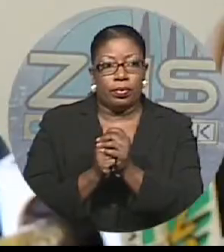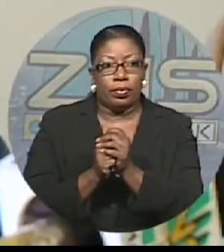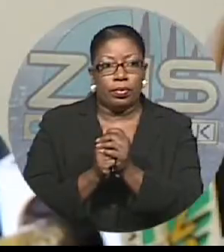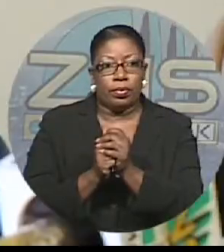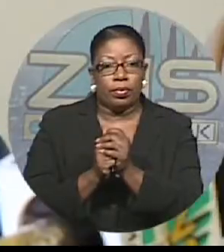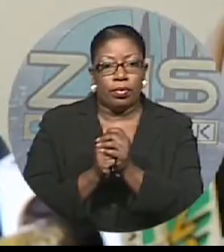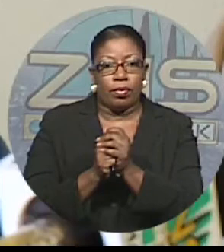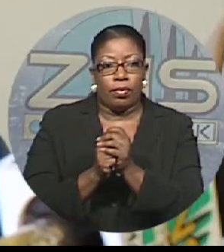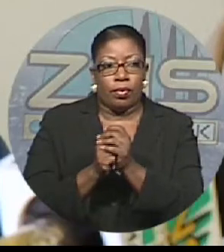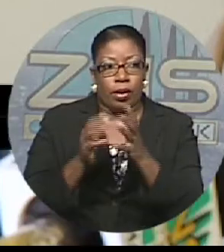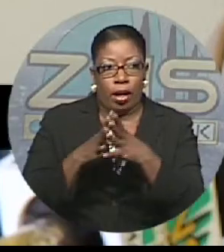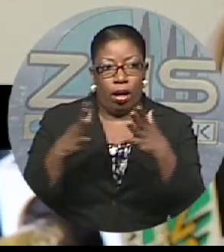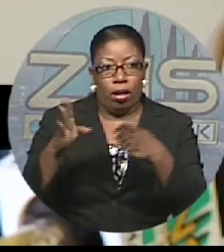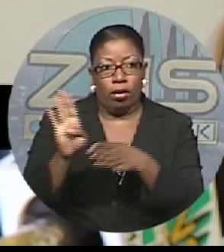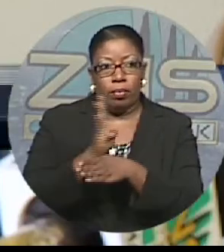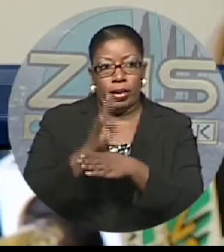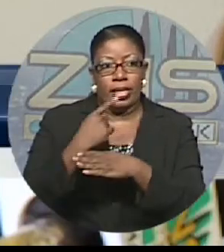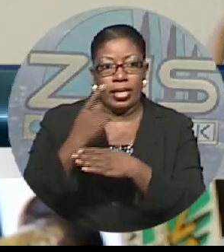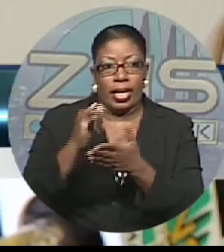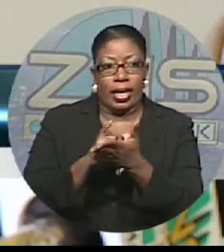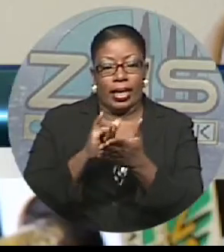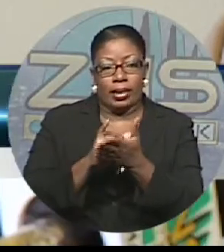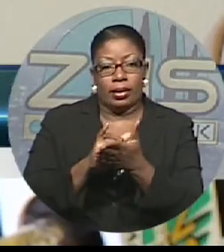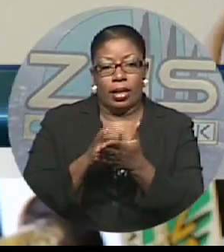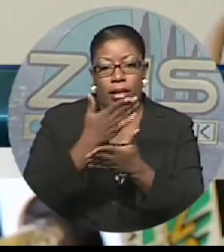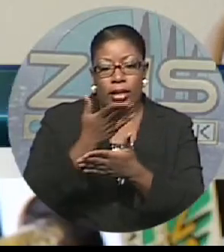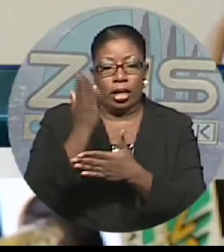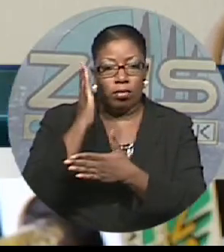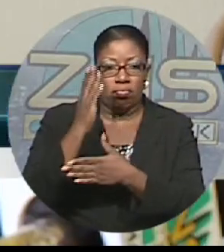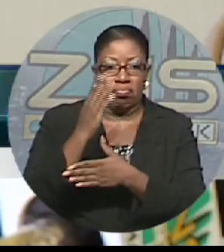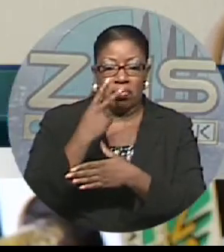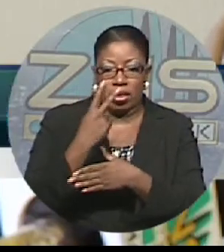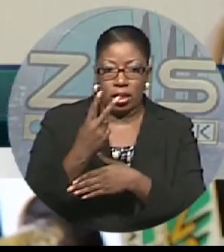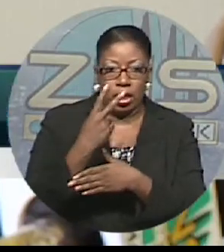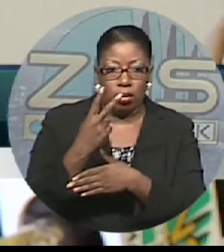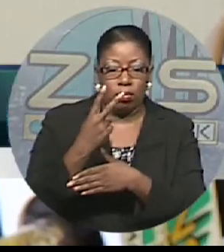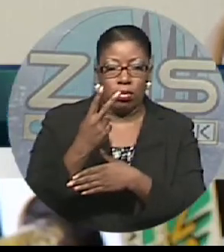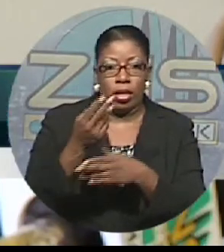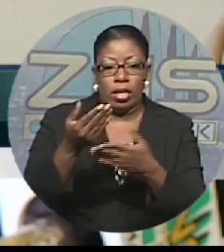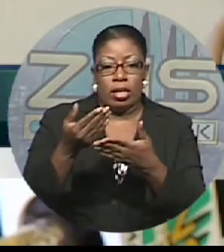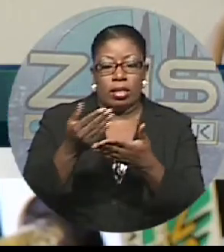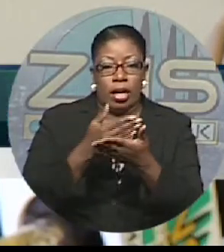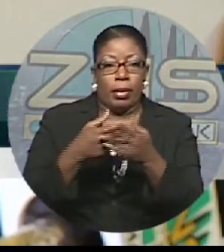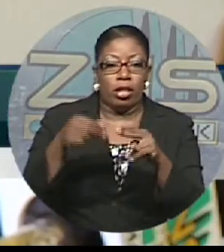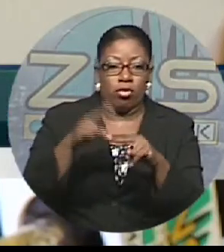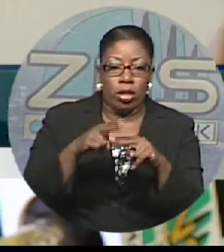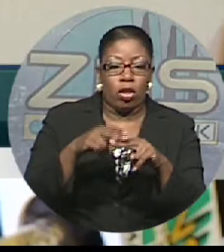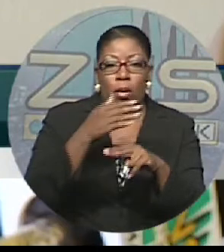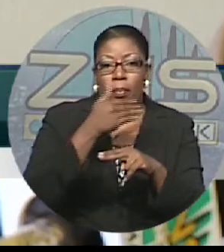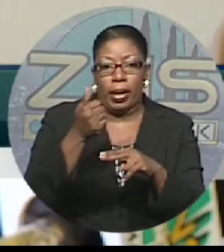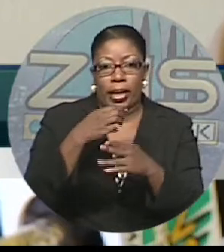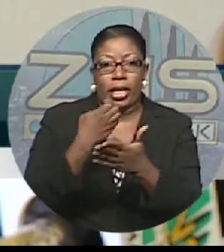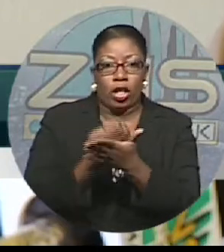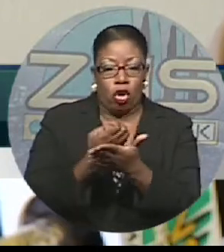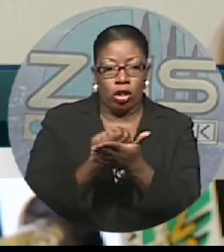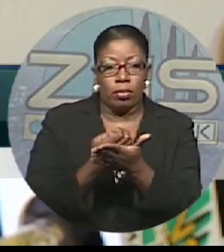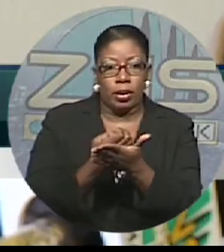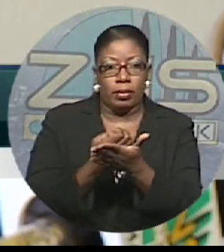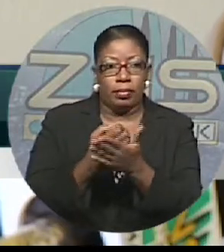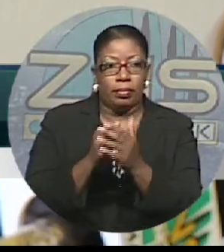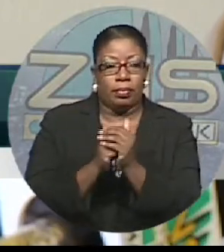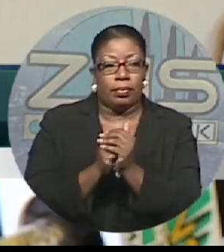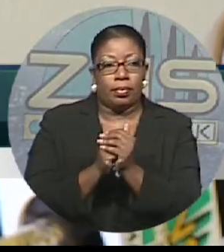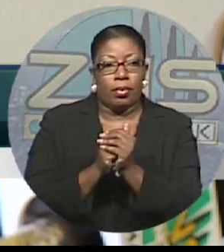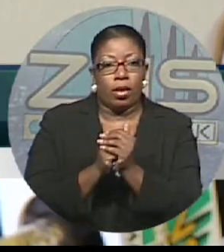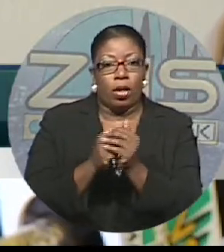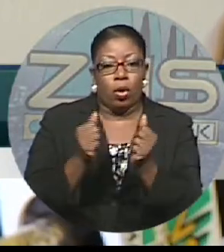of businesses will say, yes, they're beginning to see some rebound in the economy. Some business persons are beginning to see some recovery